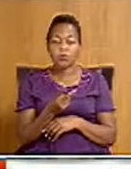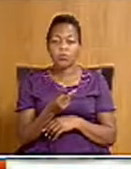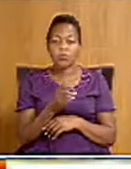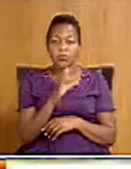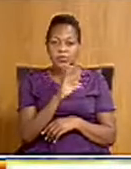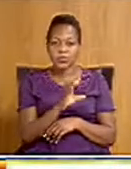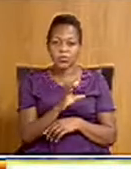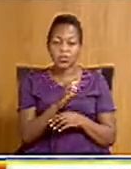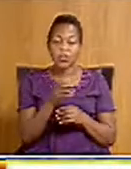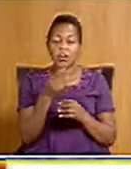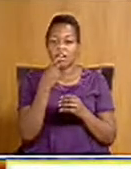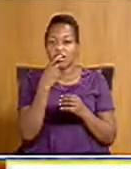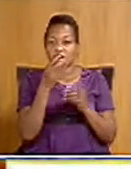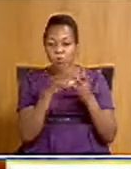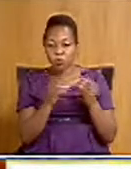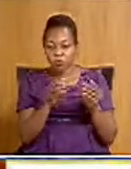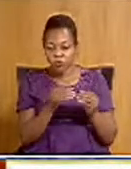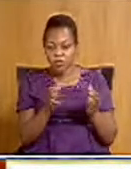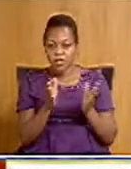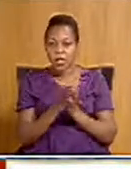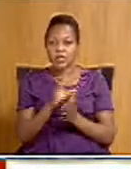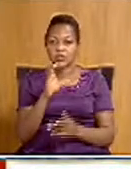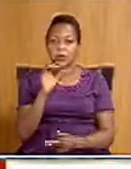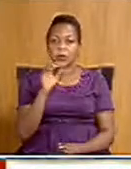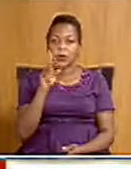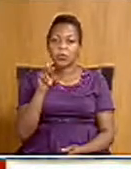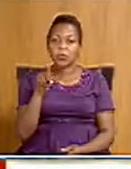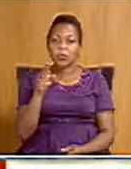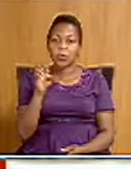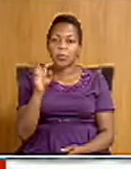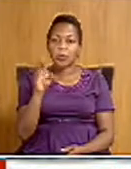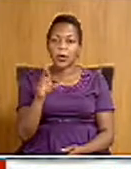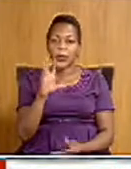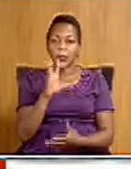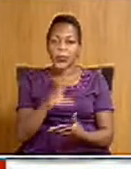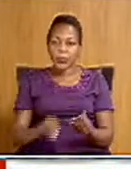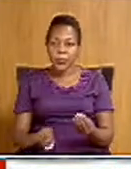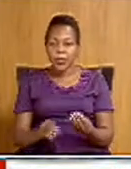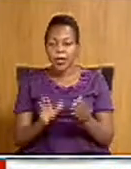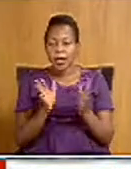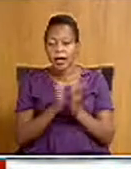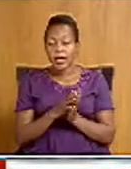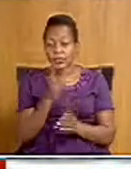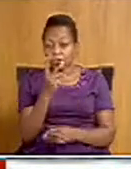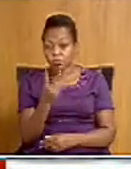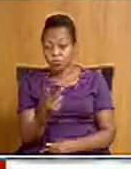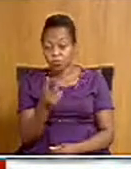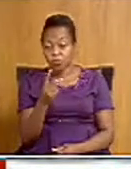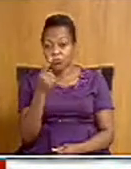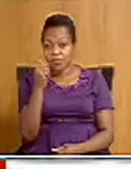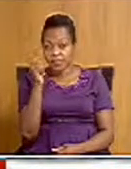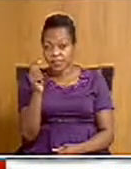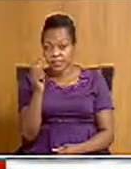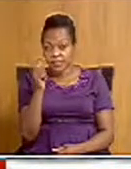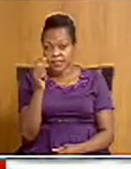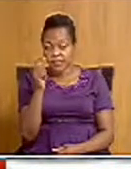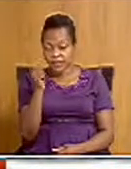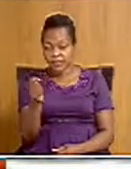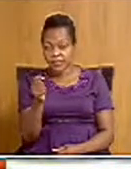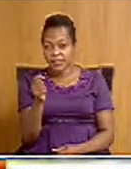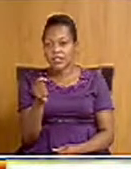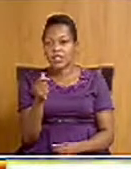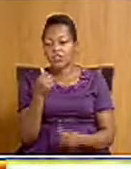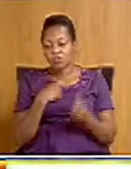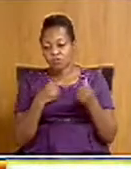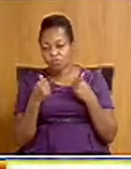cotton and copper, had disappeared, and two of the three T's, tourism and tea, had